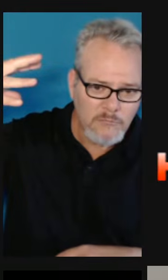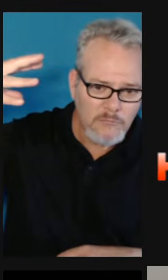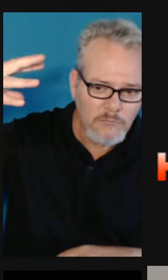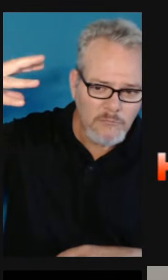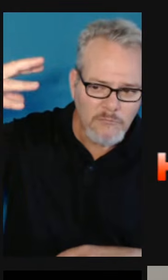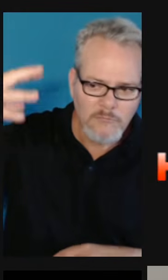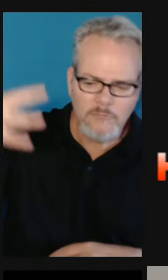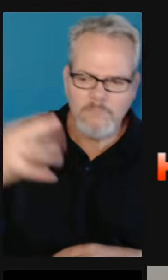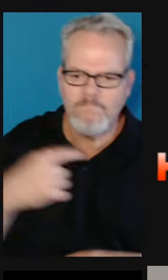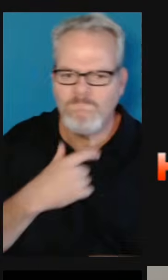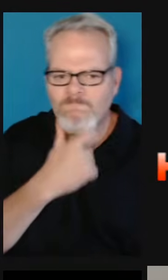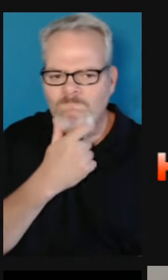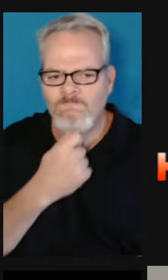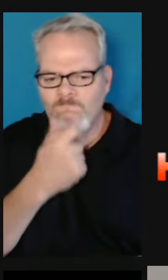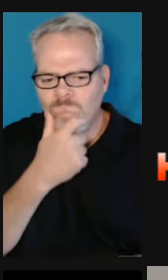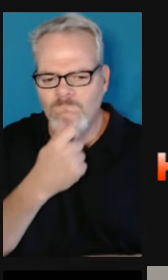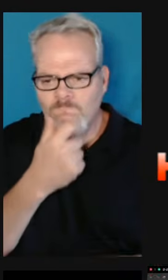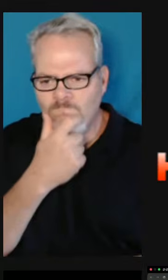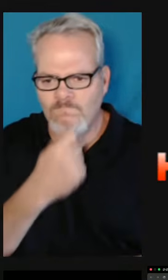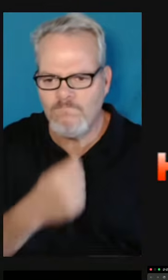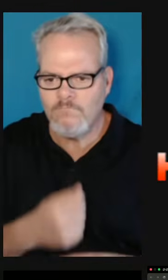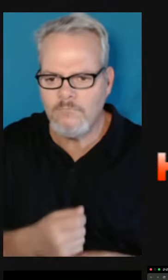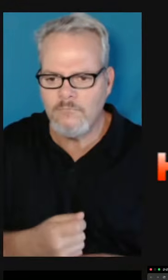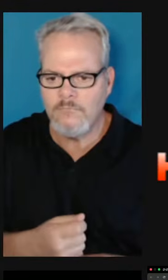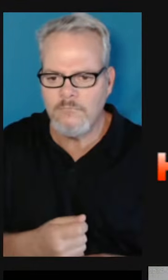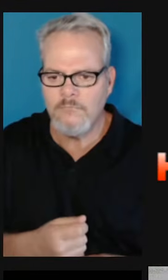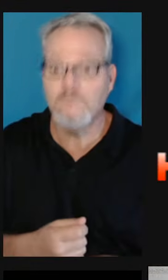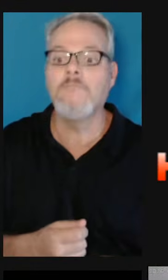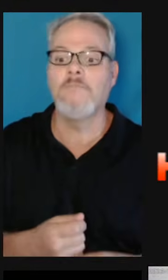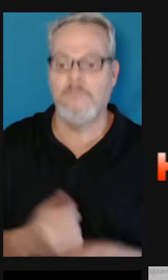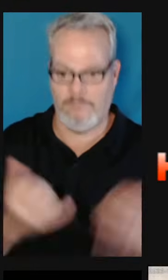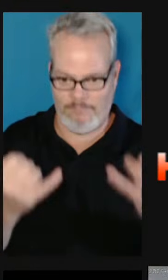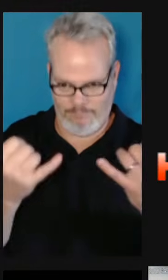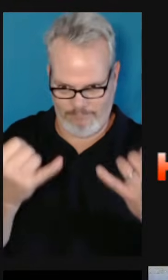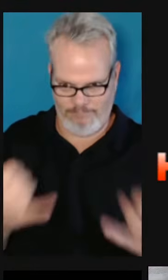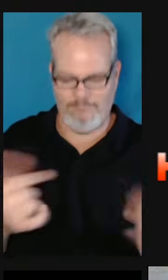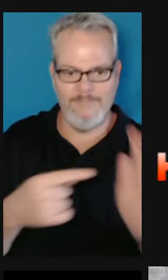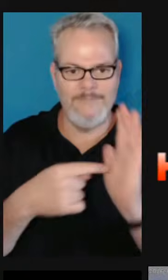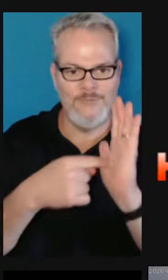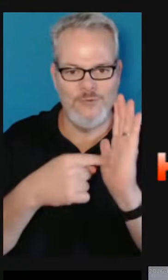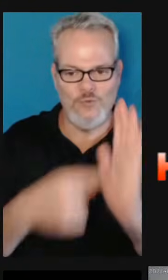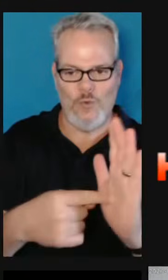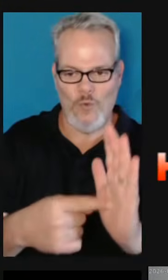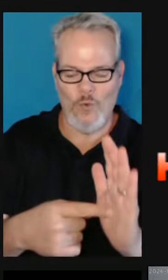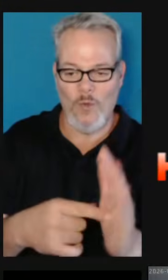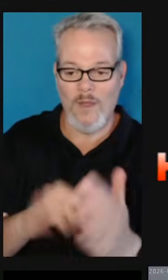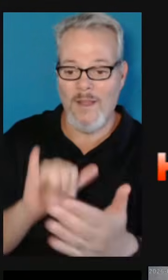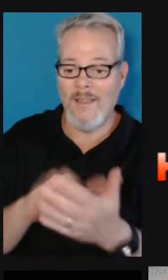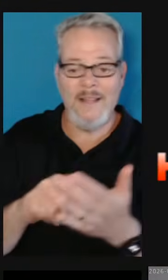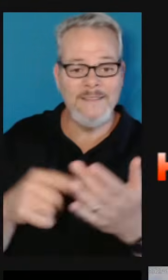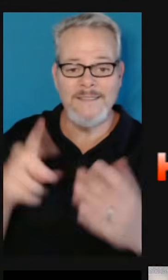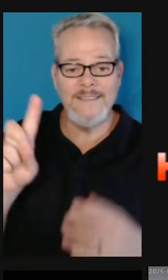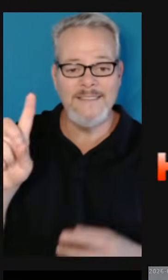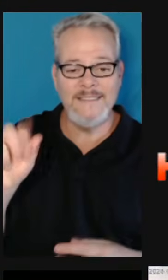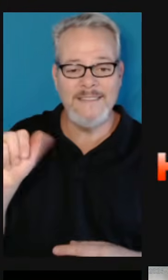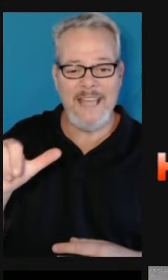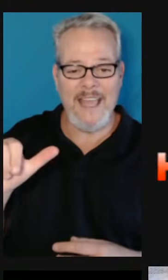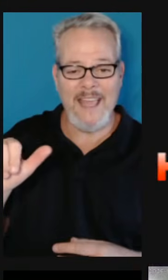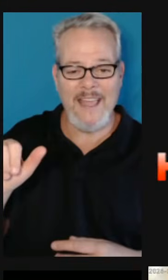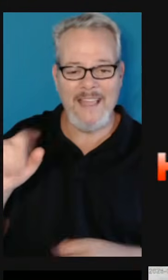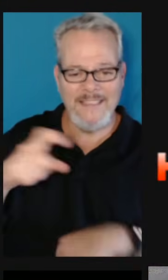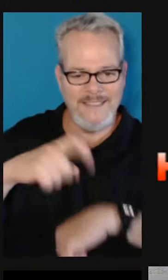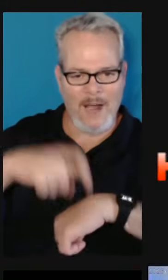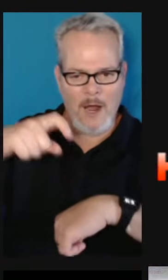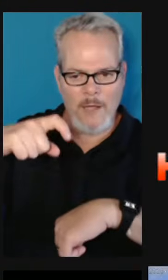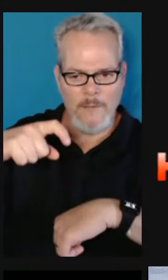Yeah, so here, let's this lamp. Here we are. The K2 camera, just the daytime views for all of the last week. So you see